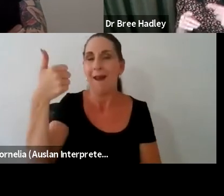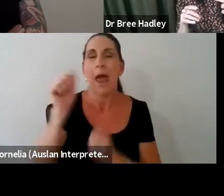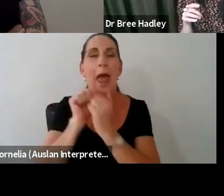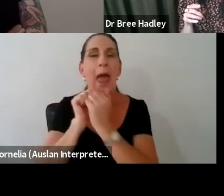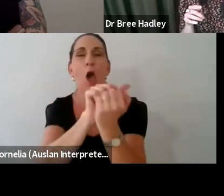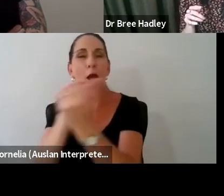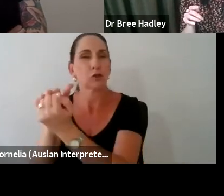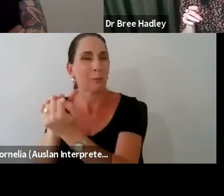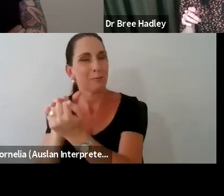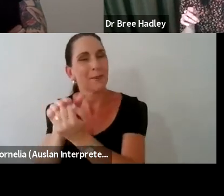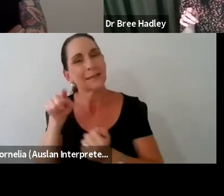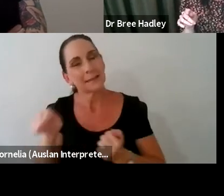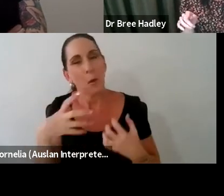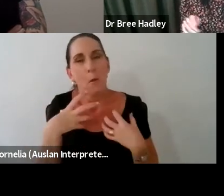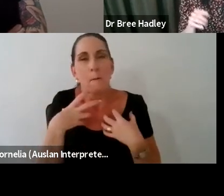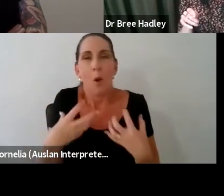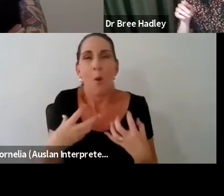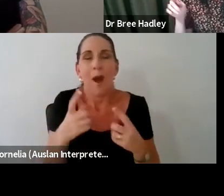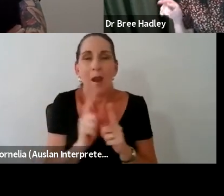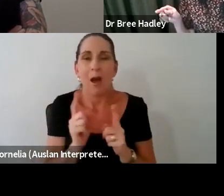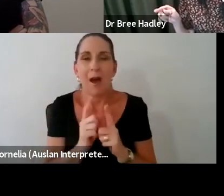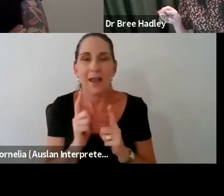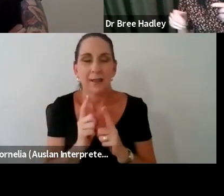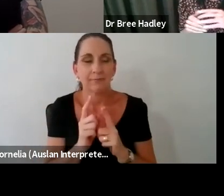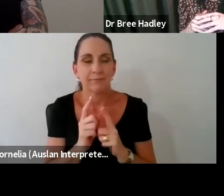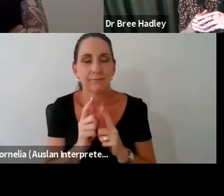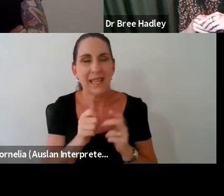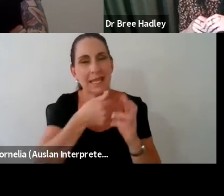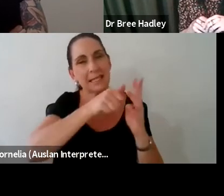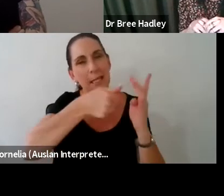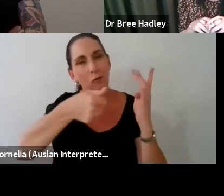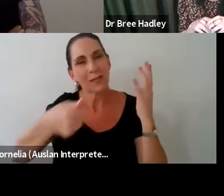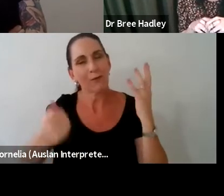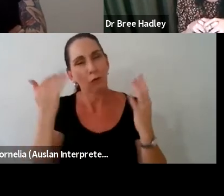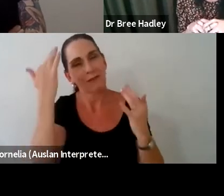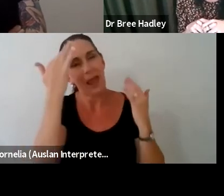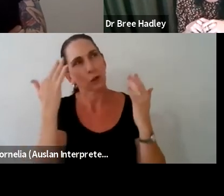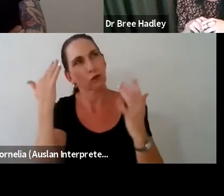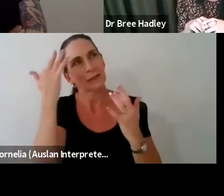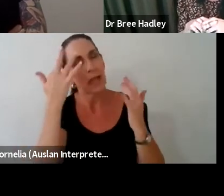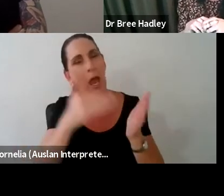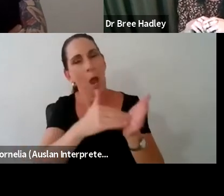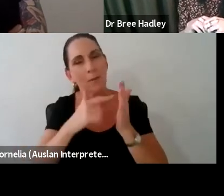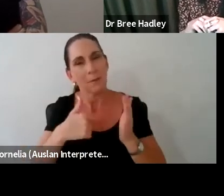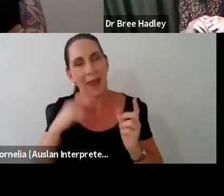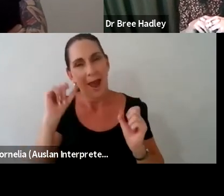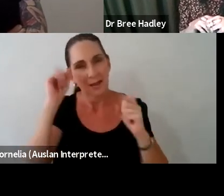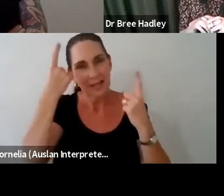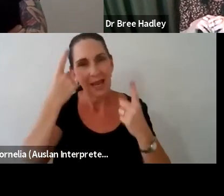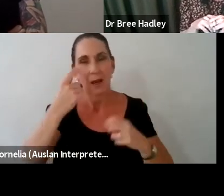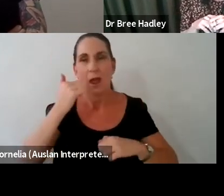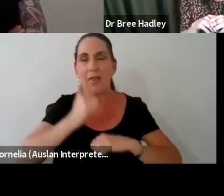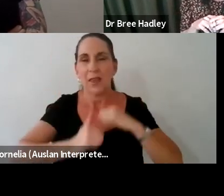Allyship is kind of a series of reflections that help you understand the kind of structural basis of oppression